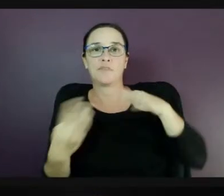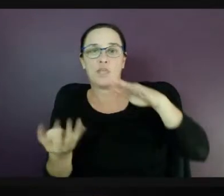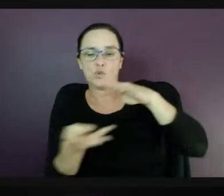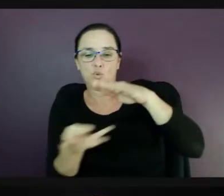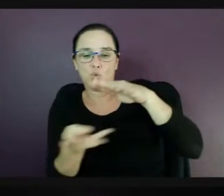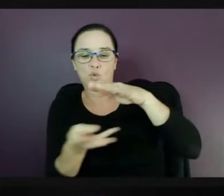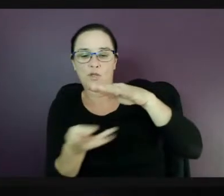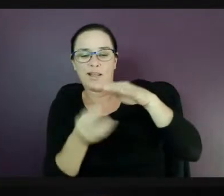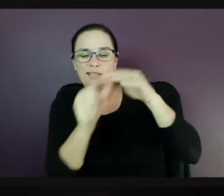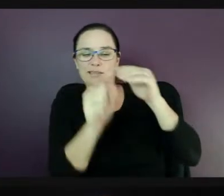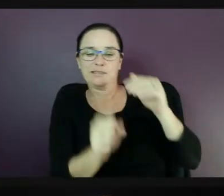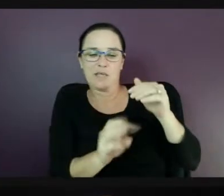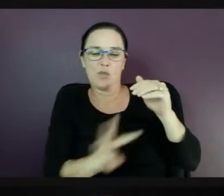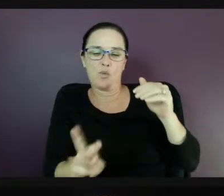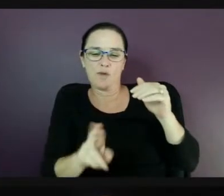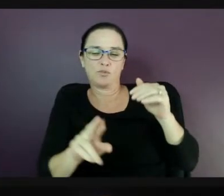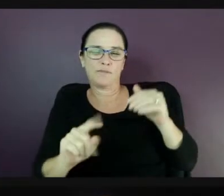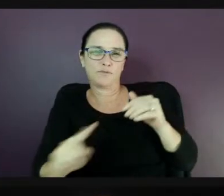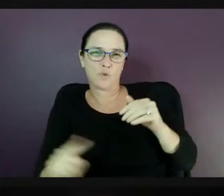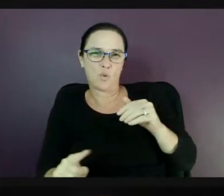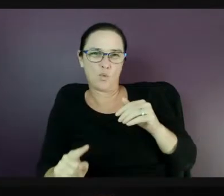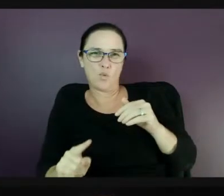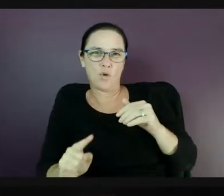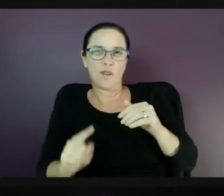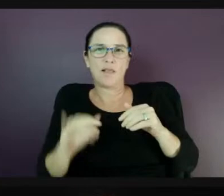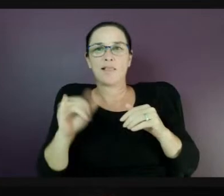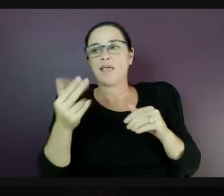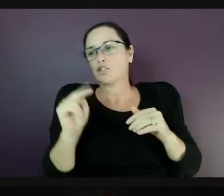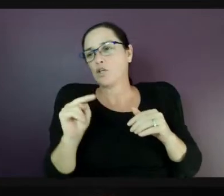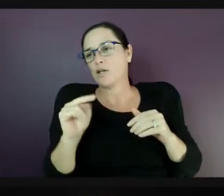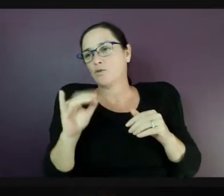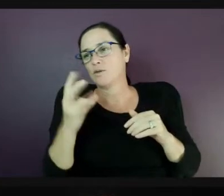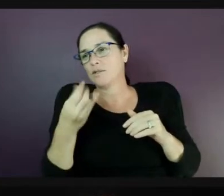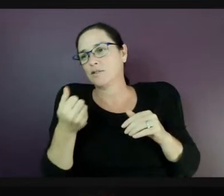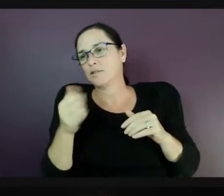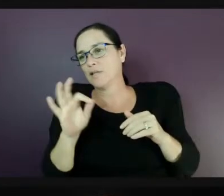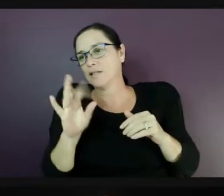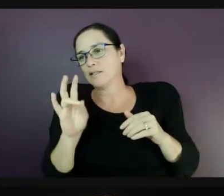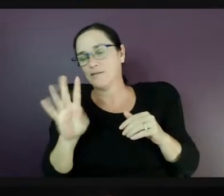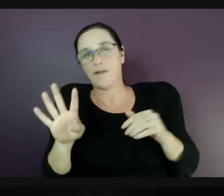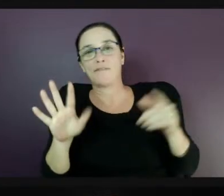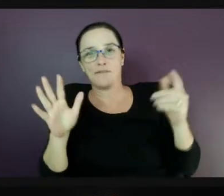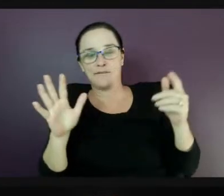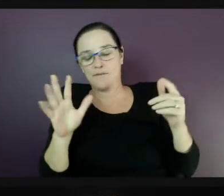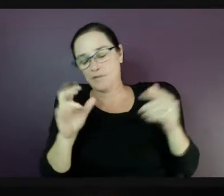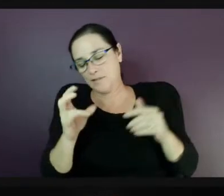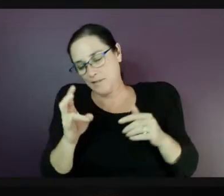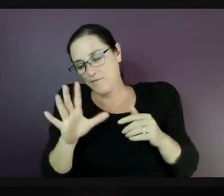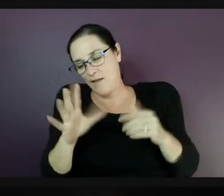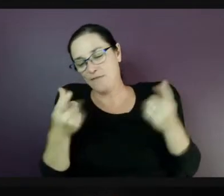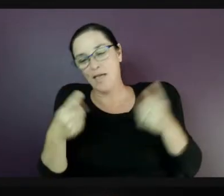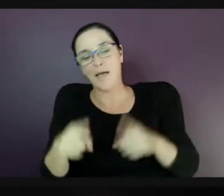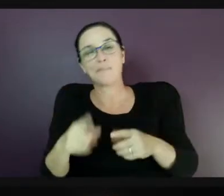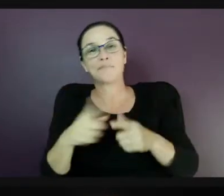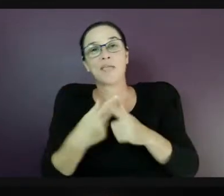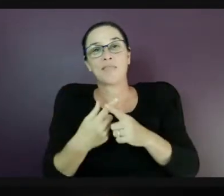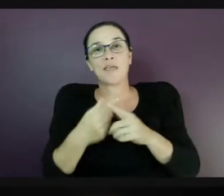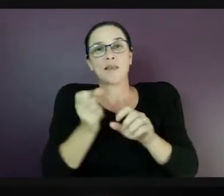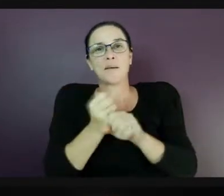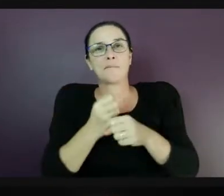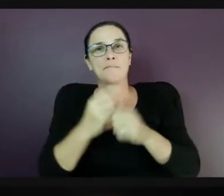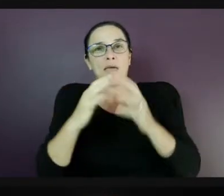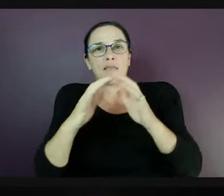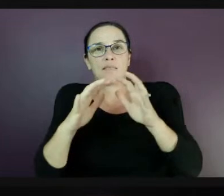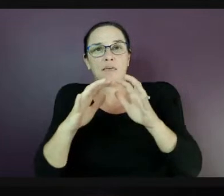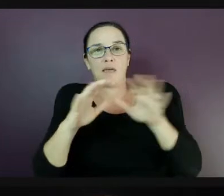a southwest rift like we saw in January 75, right? And you did cause collapse of the